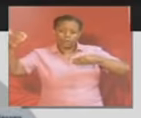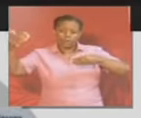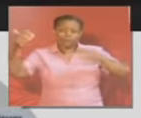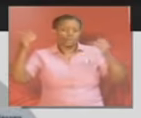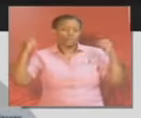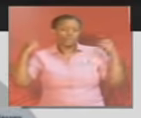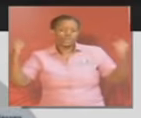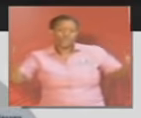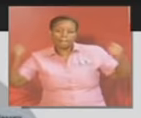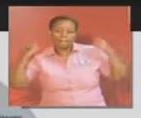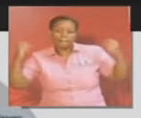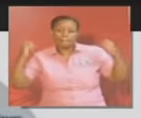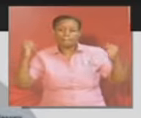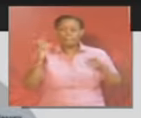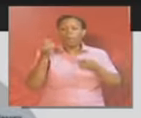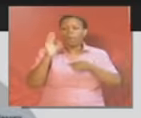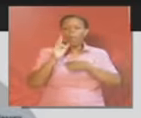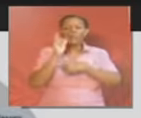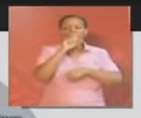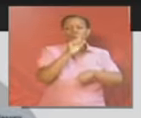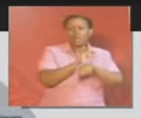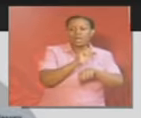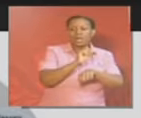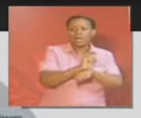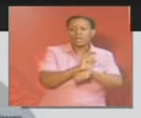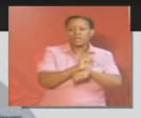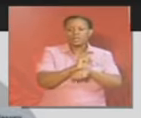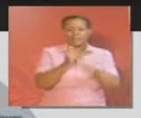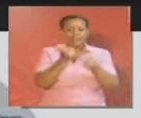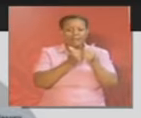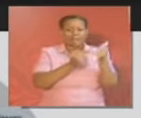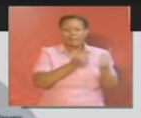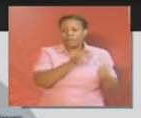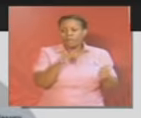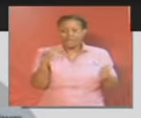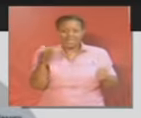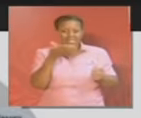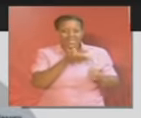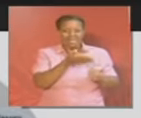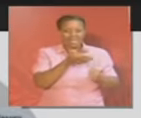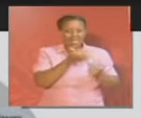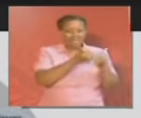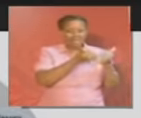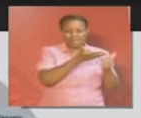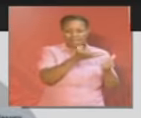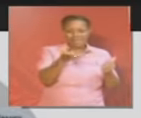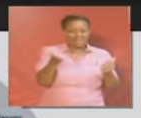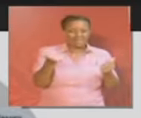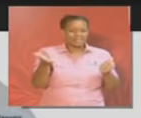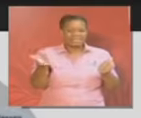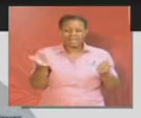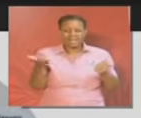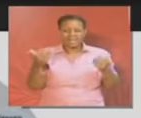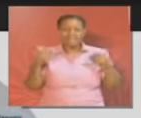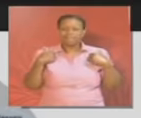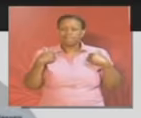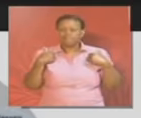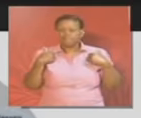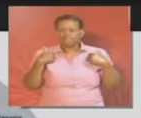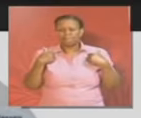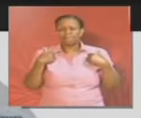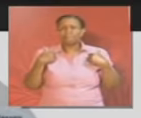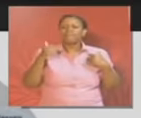individuals. And although we don't interact directly with all of these individuals, next slide, please. Once there